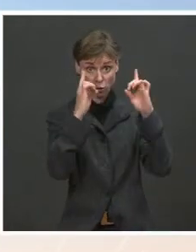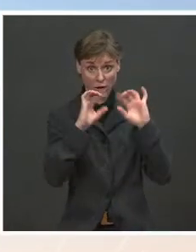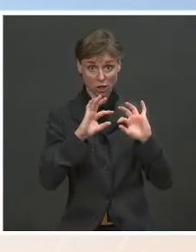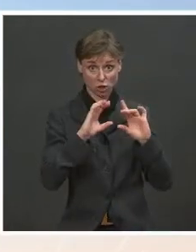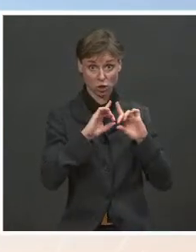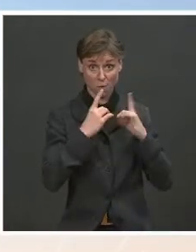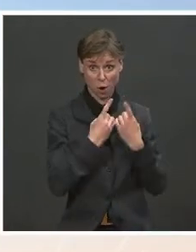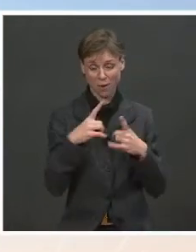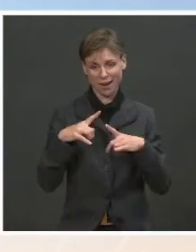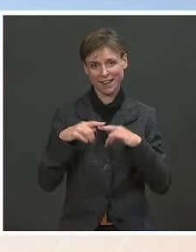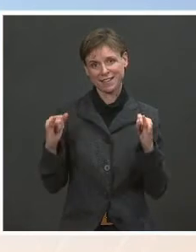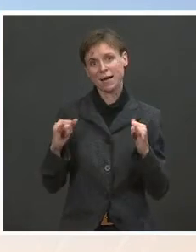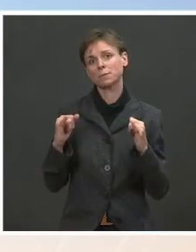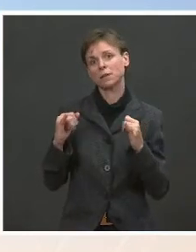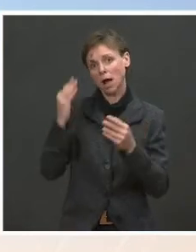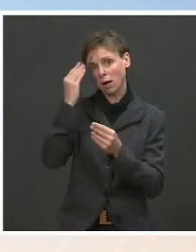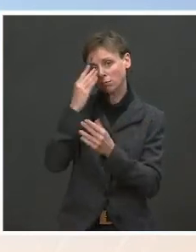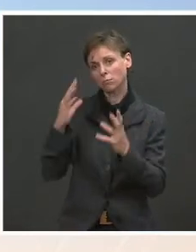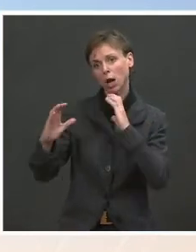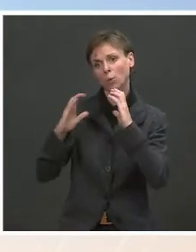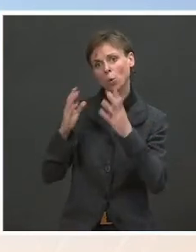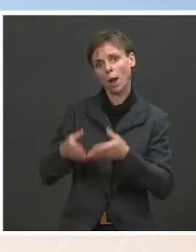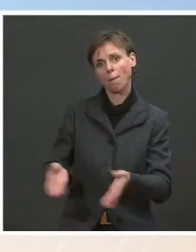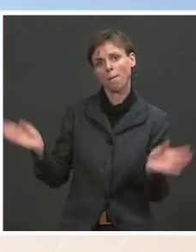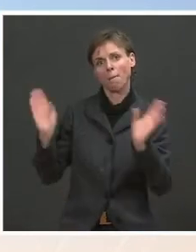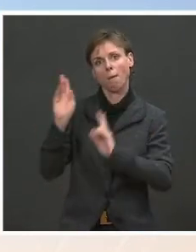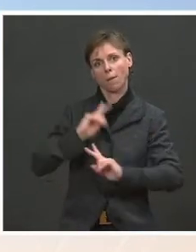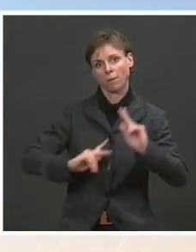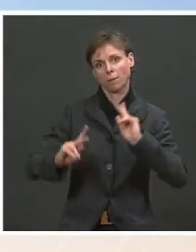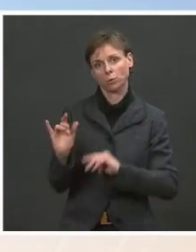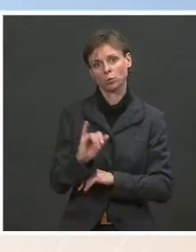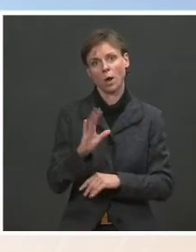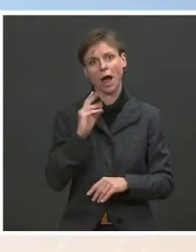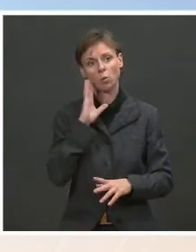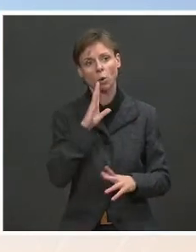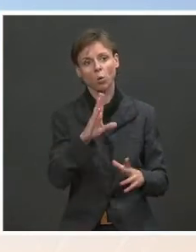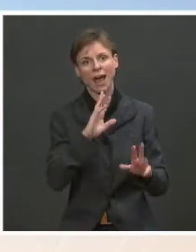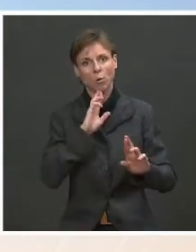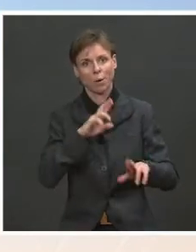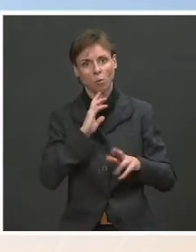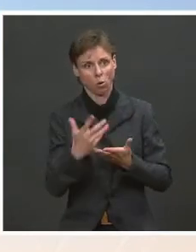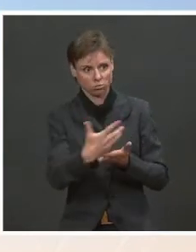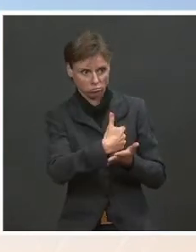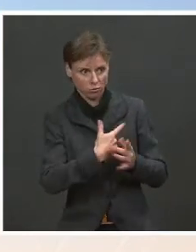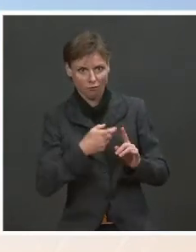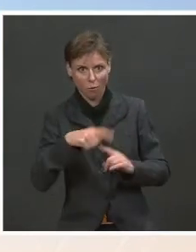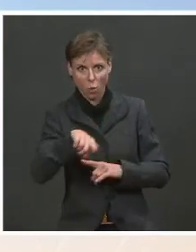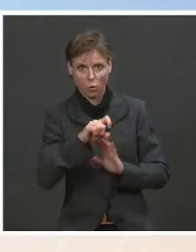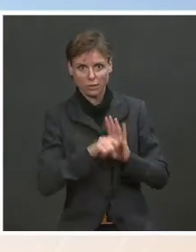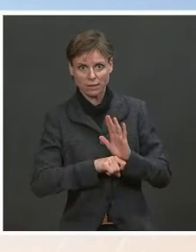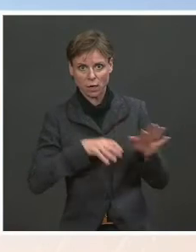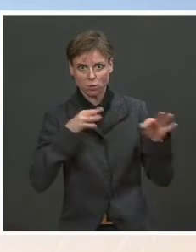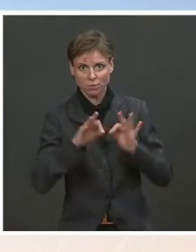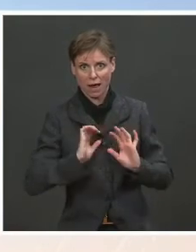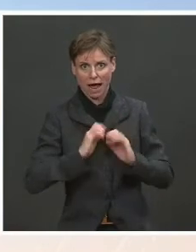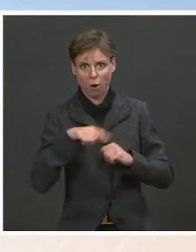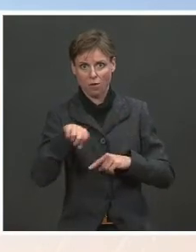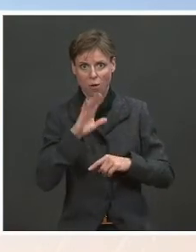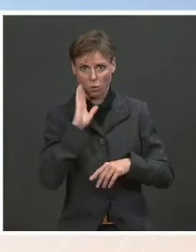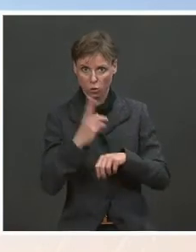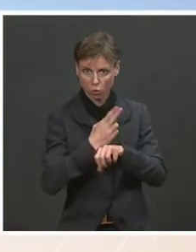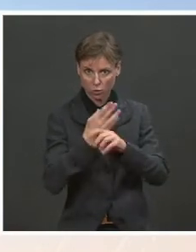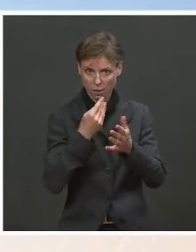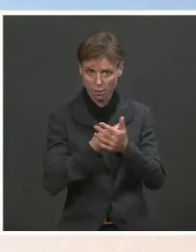be receiving reports from the states on how they're going to be using their money, and we also expect those reports to be public. Go ahead.